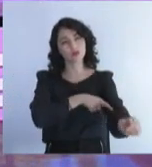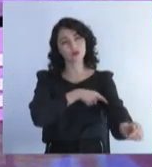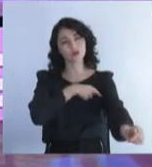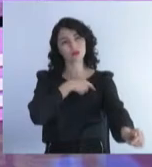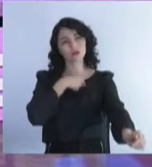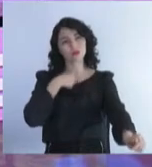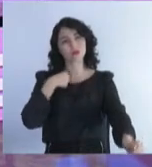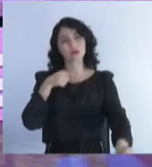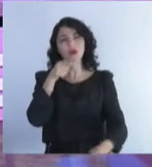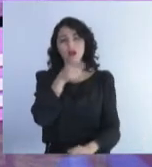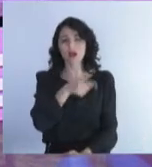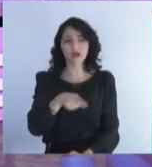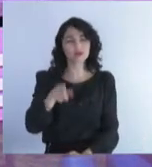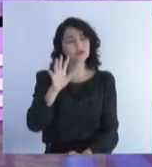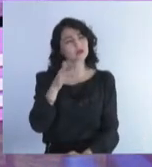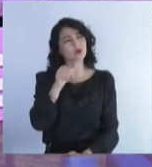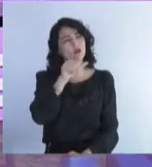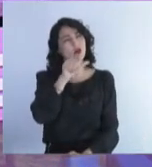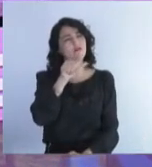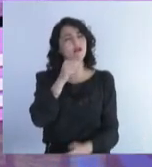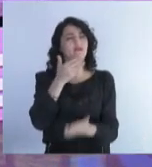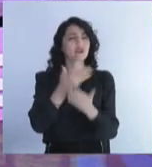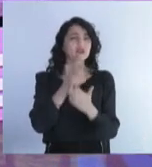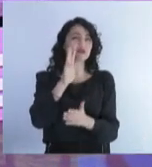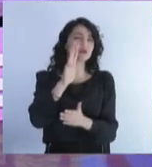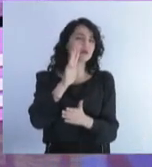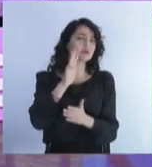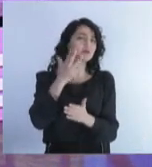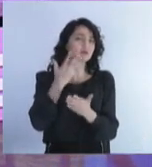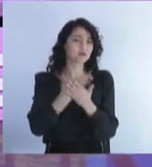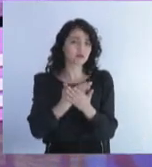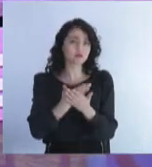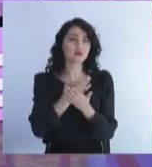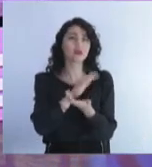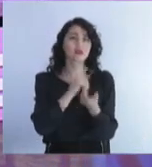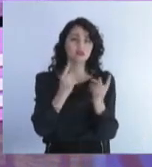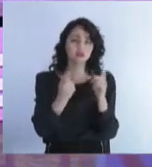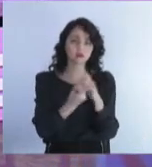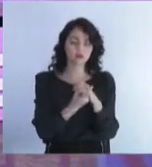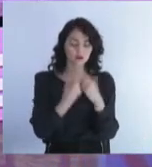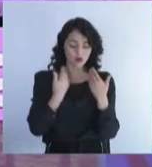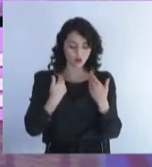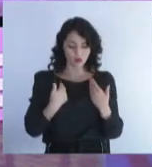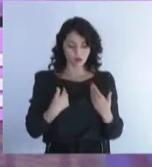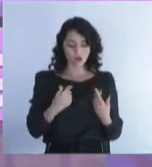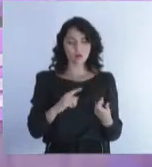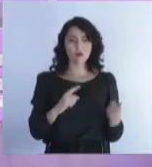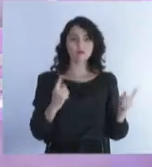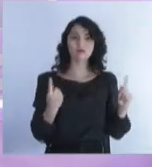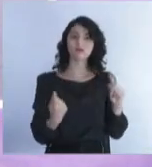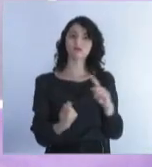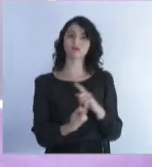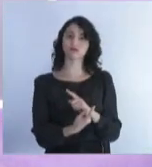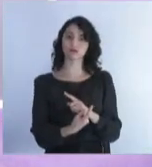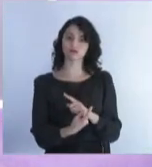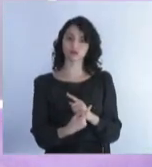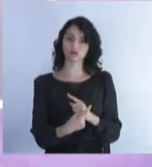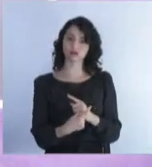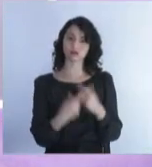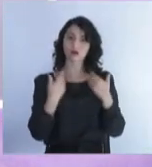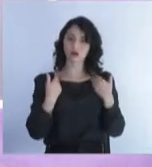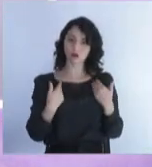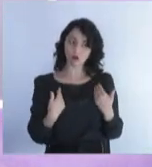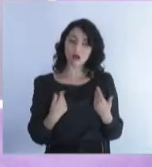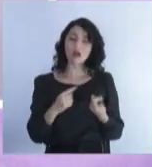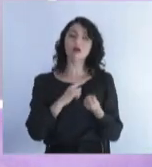And if you do this 6 to 9 times, right on the spot, it changes your physiology. It changes the